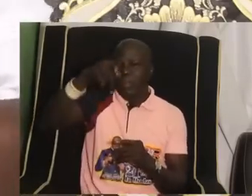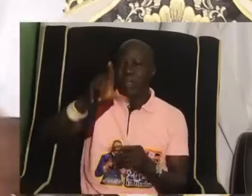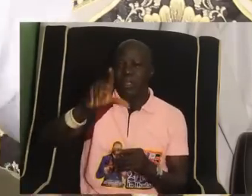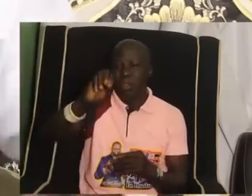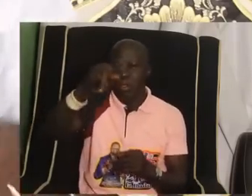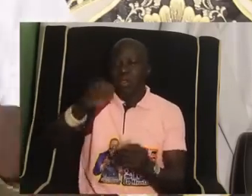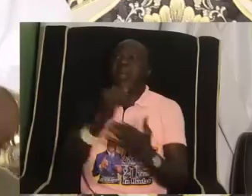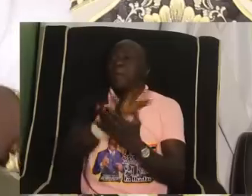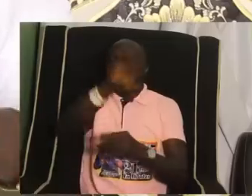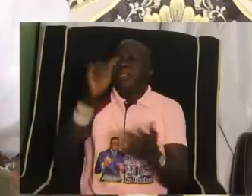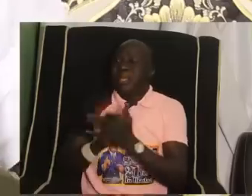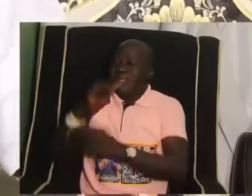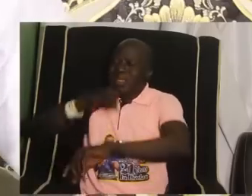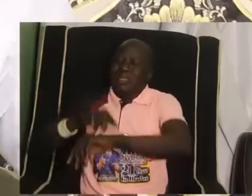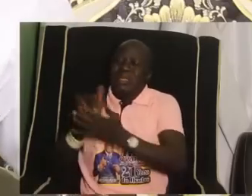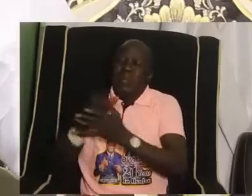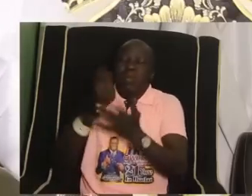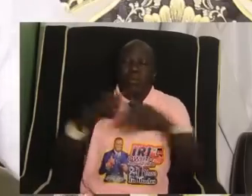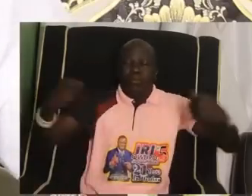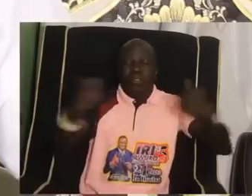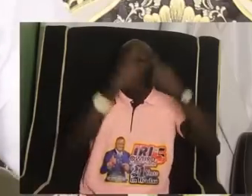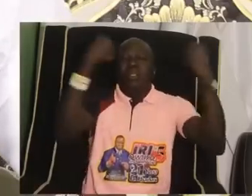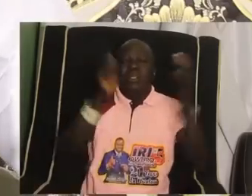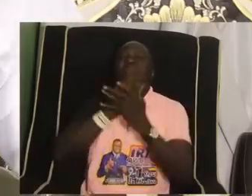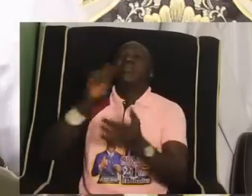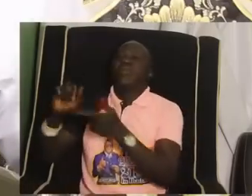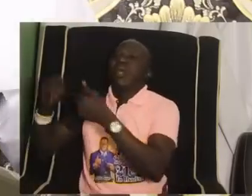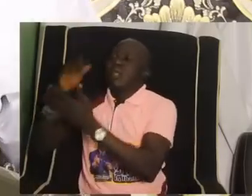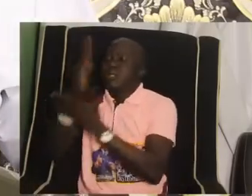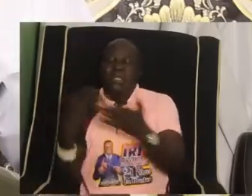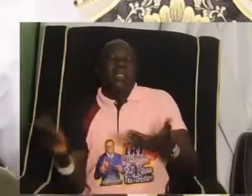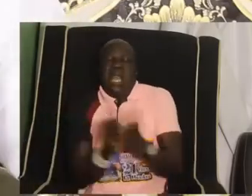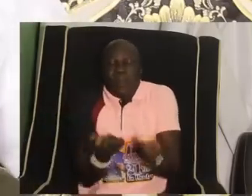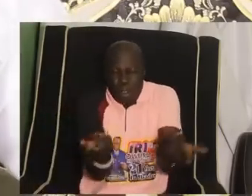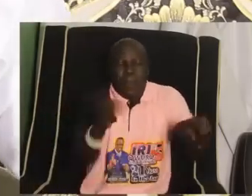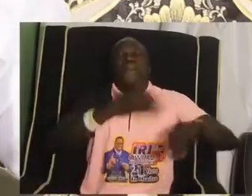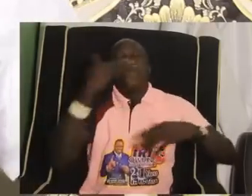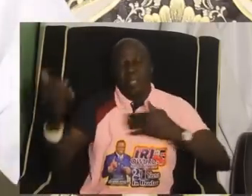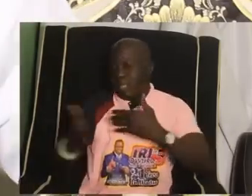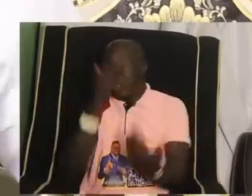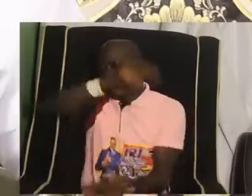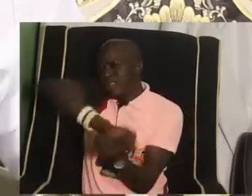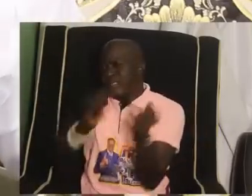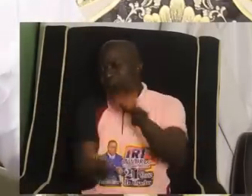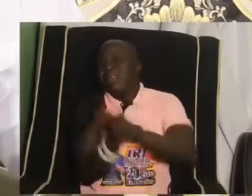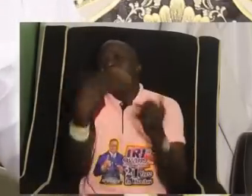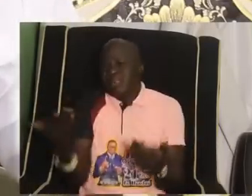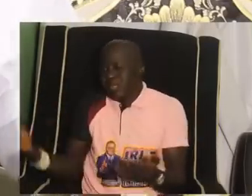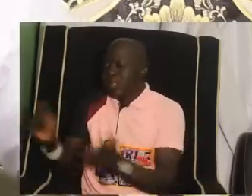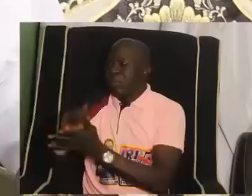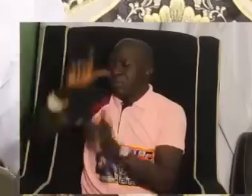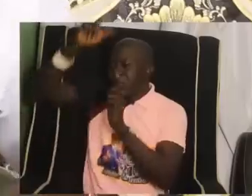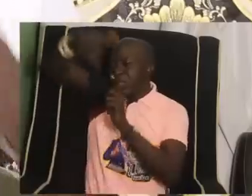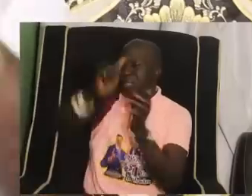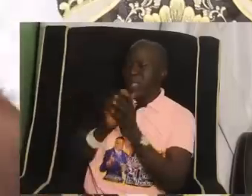la koja. That is you call. Time of challenges or confrontation. Ito pada yira o. Things will later change. Eh, kasi ma. Please will later